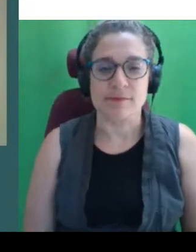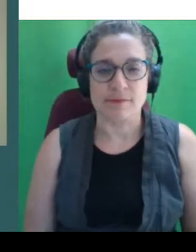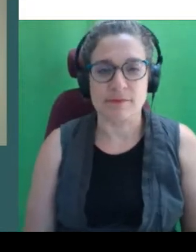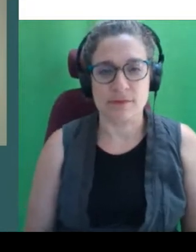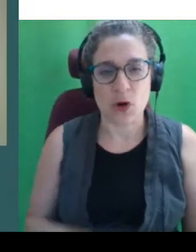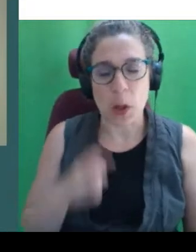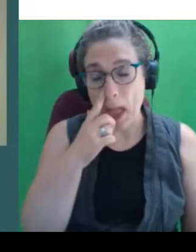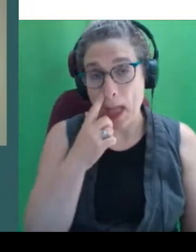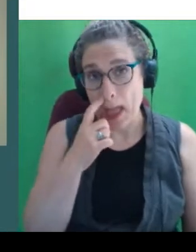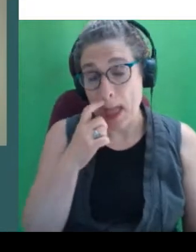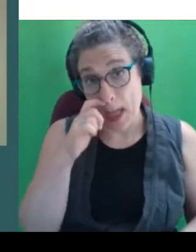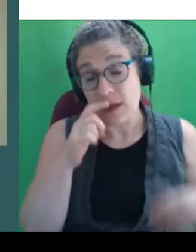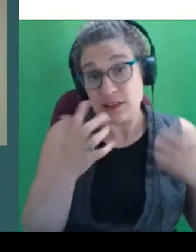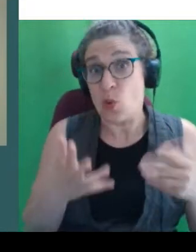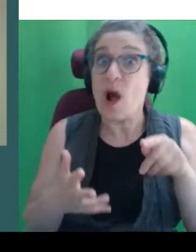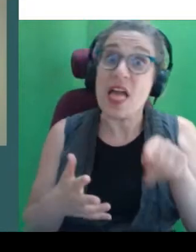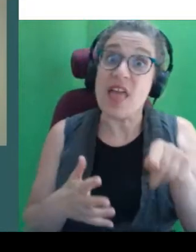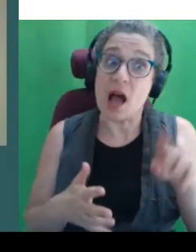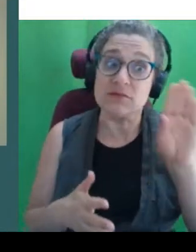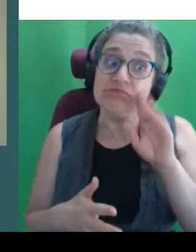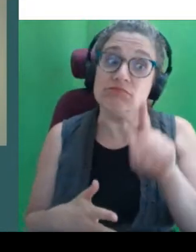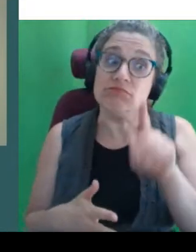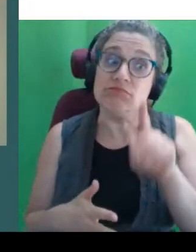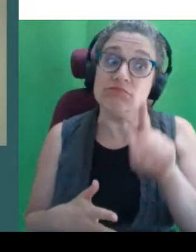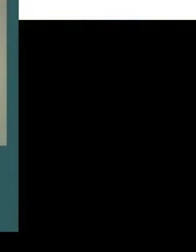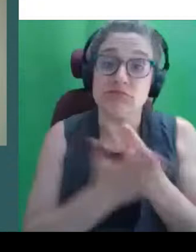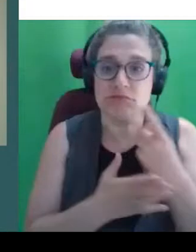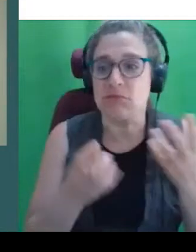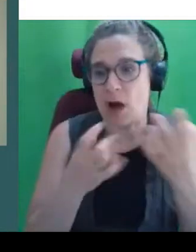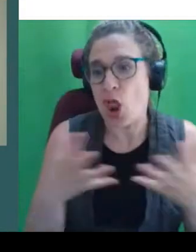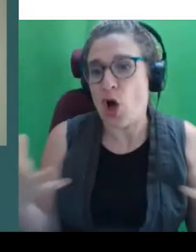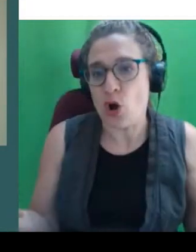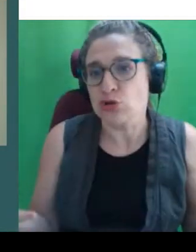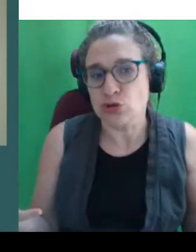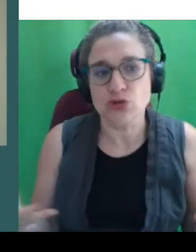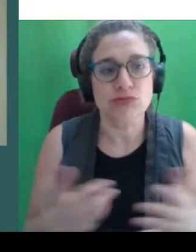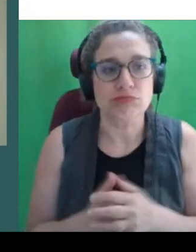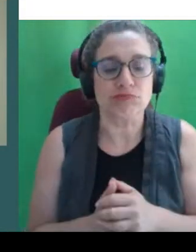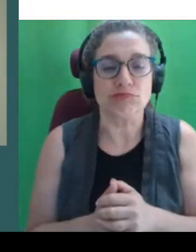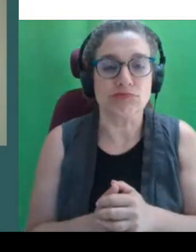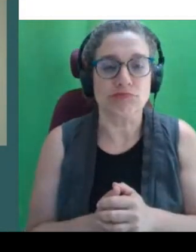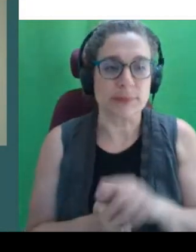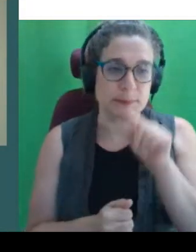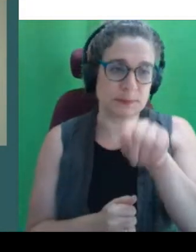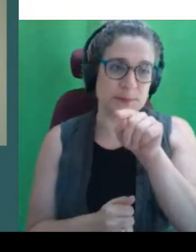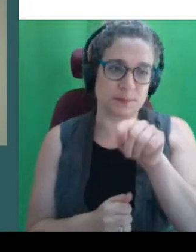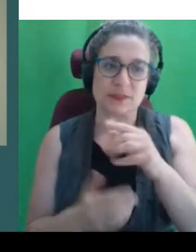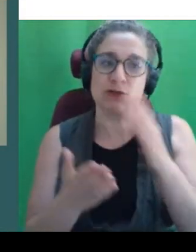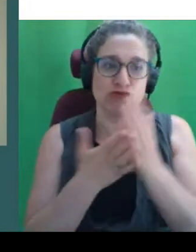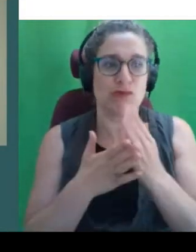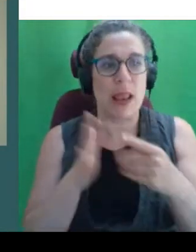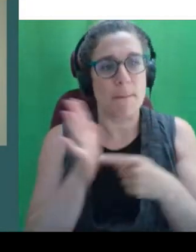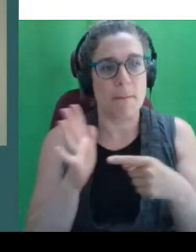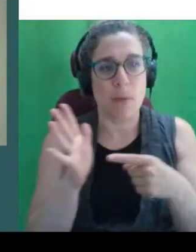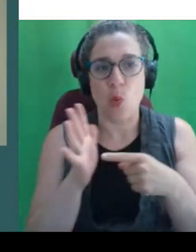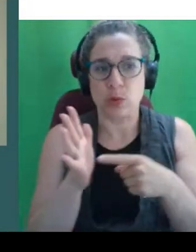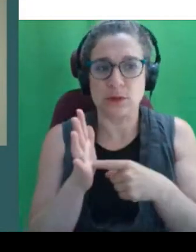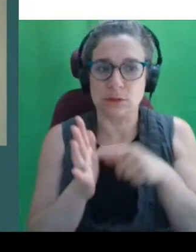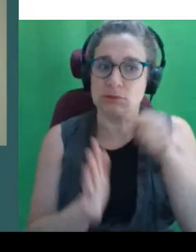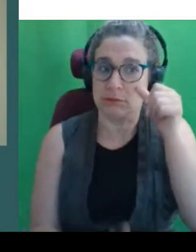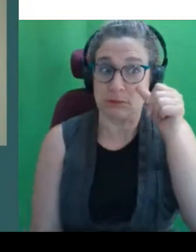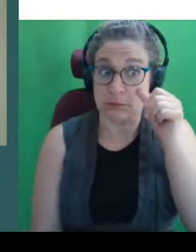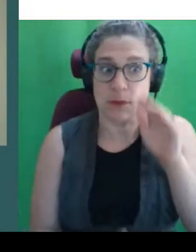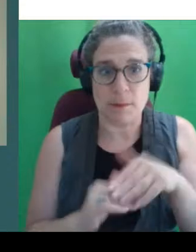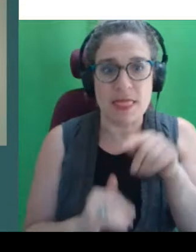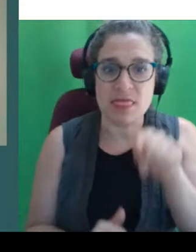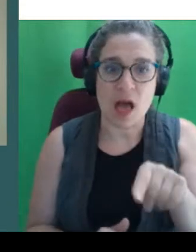that was quite a common scenario that we came across. And so that's really important to note, that some people